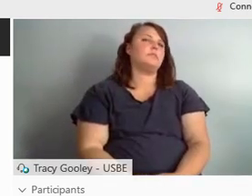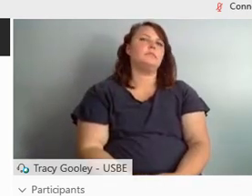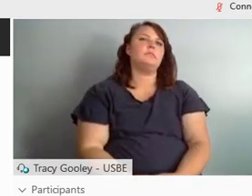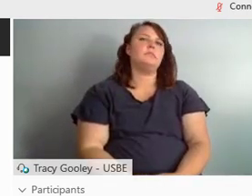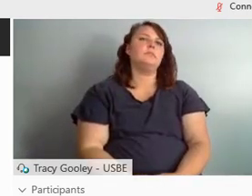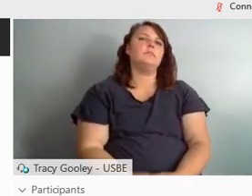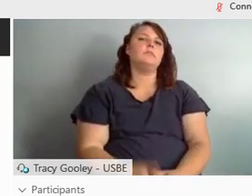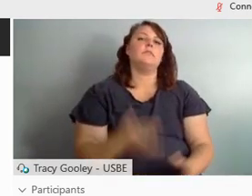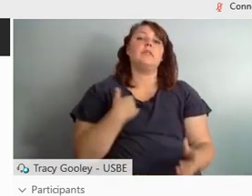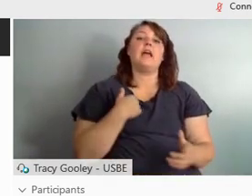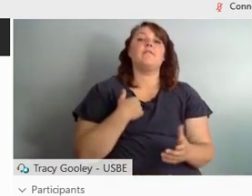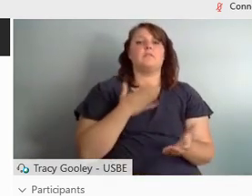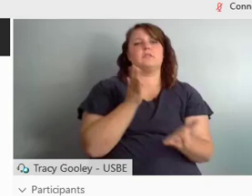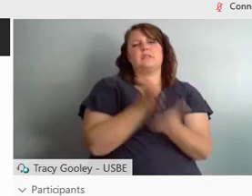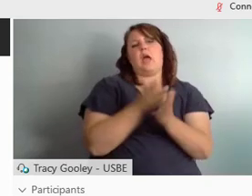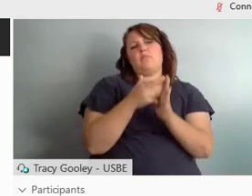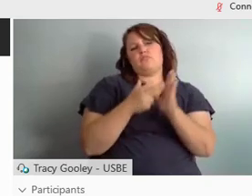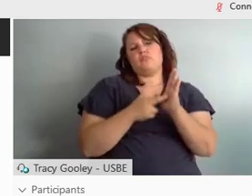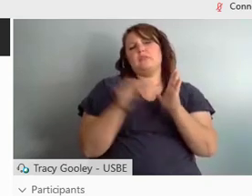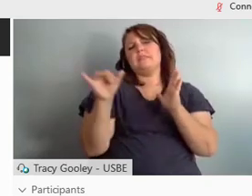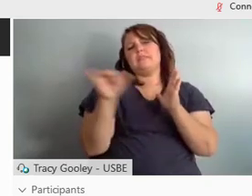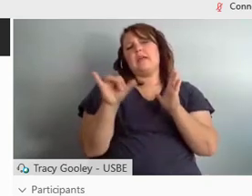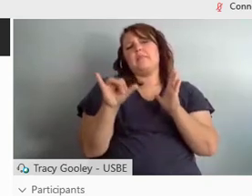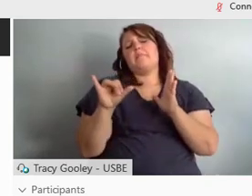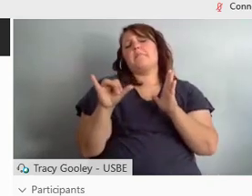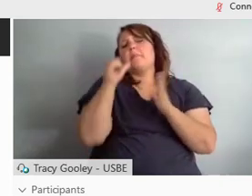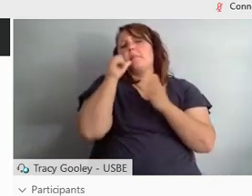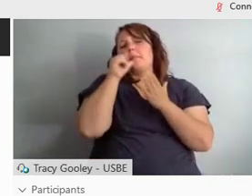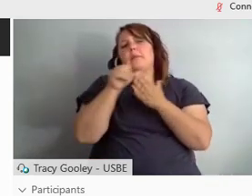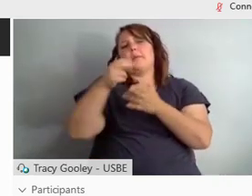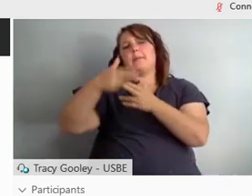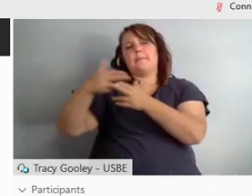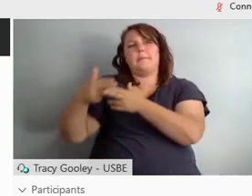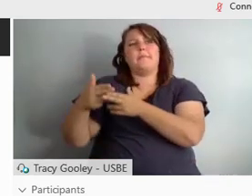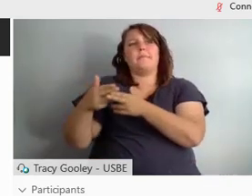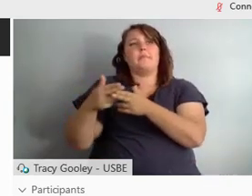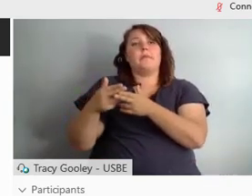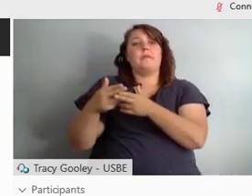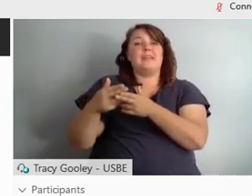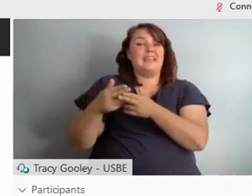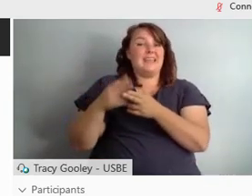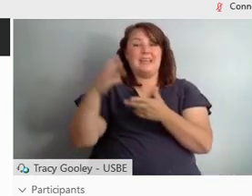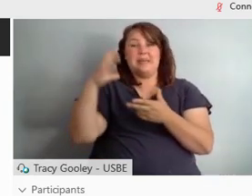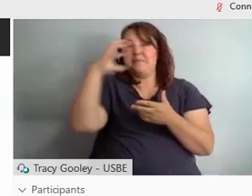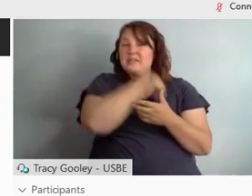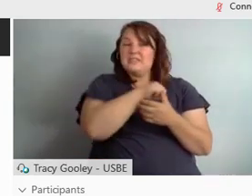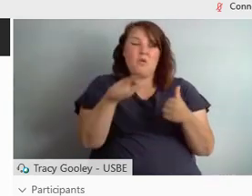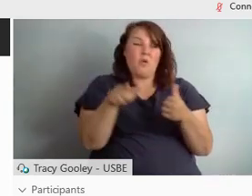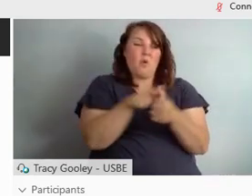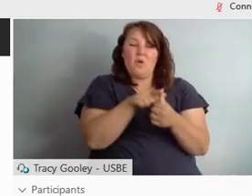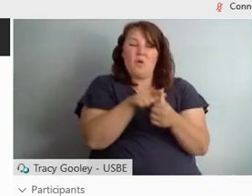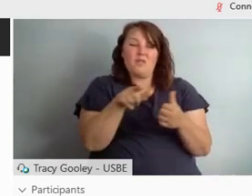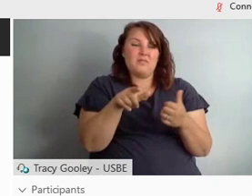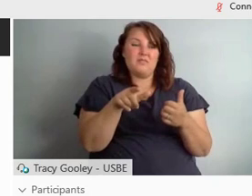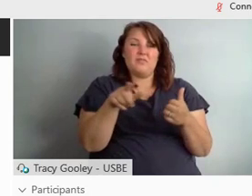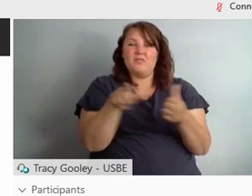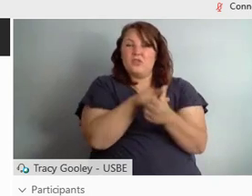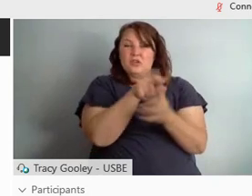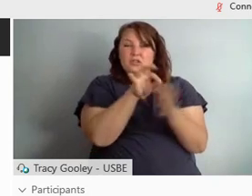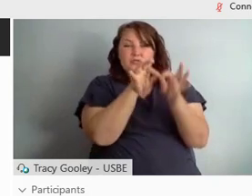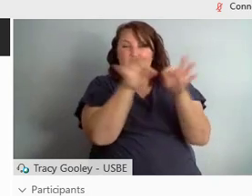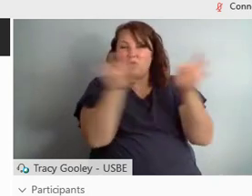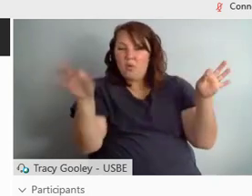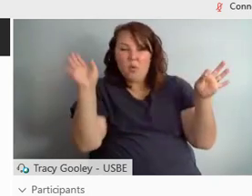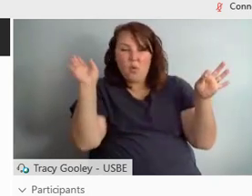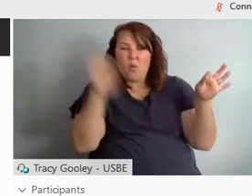there is a discontinue rule, again, just like the letter naming question. If they miss the whole first row, move